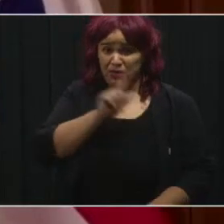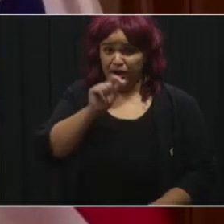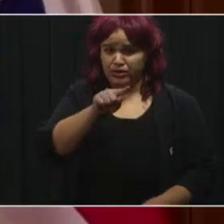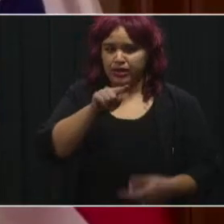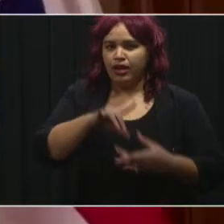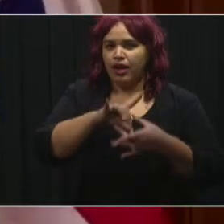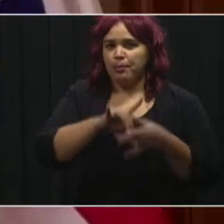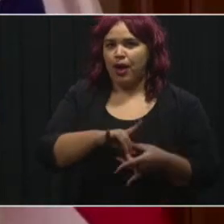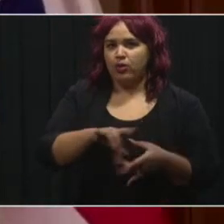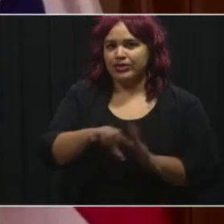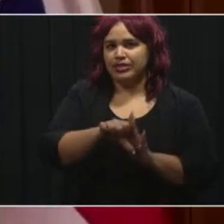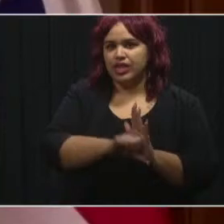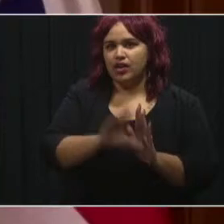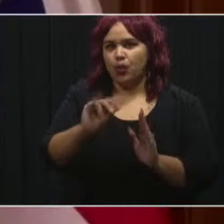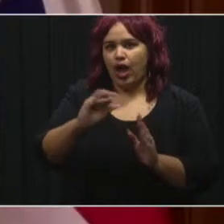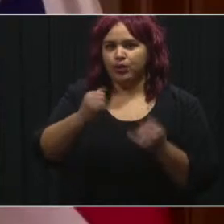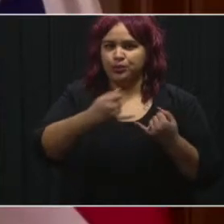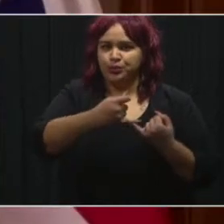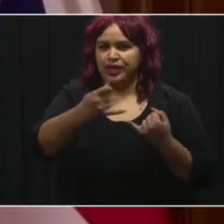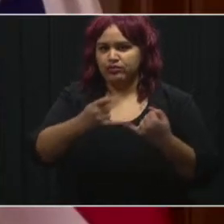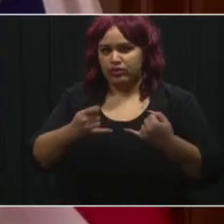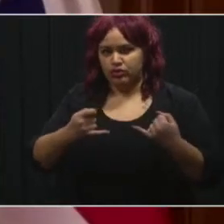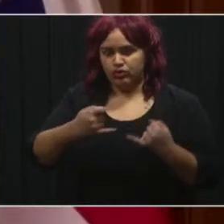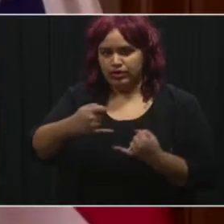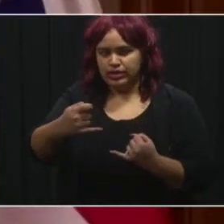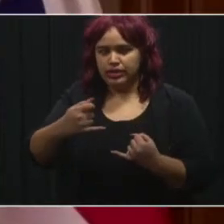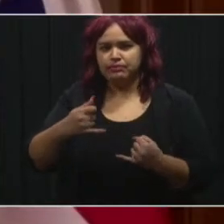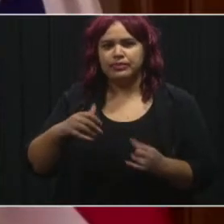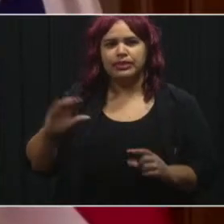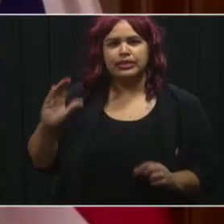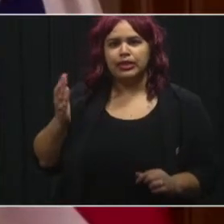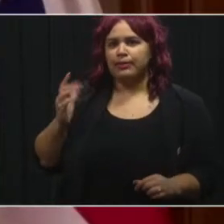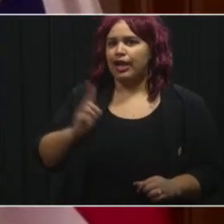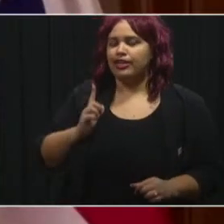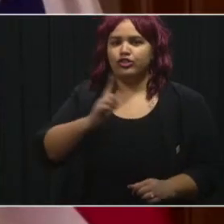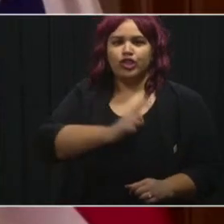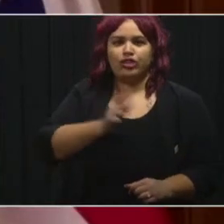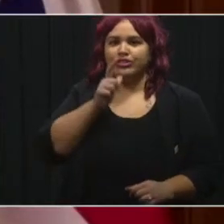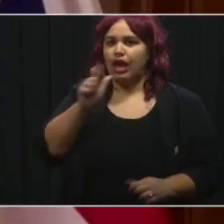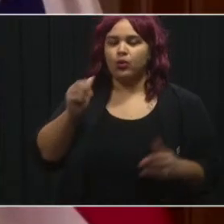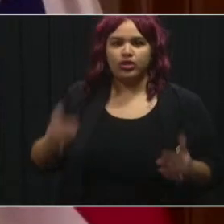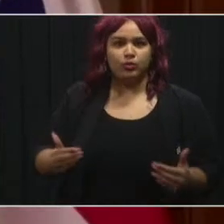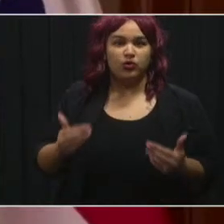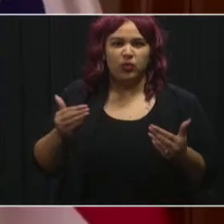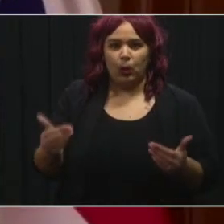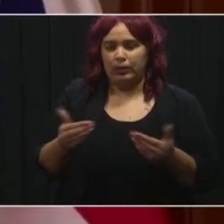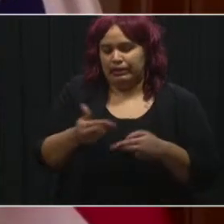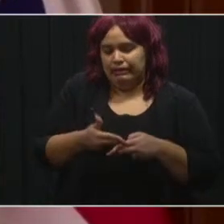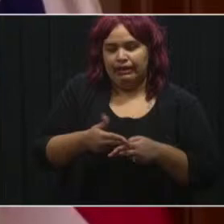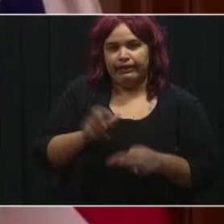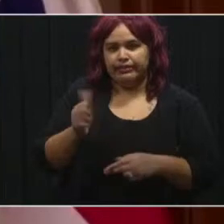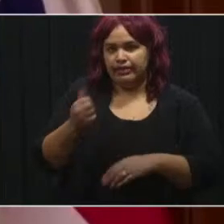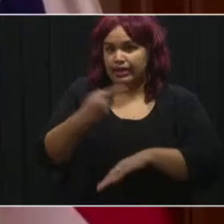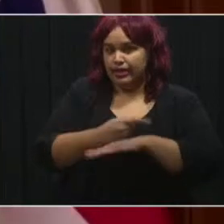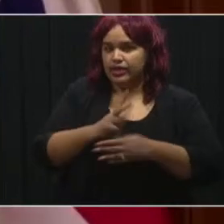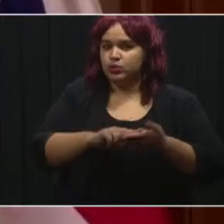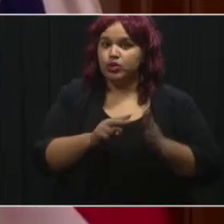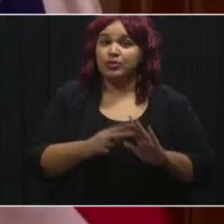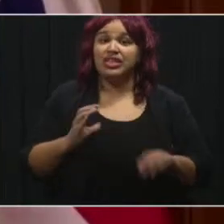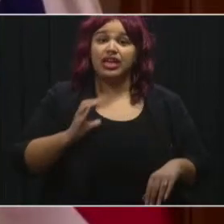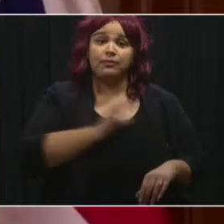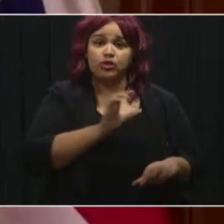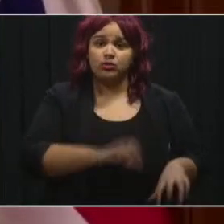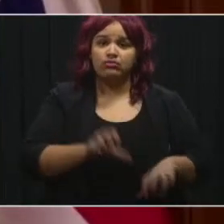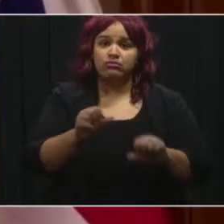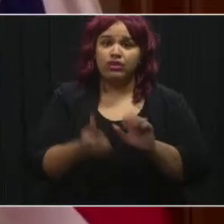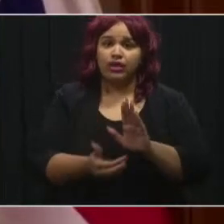It looks unlikely that the legislature is going to act on congressional maps in the next 10 days or so, and it'll likely go back to the commission.